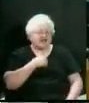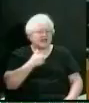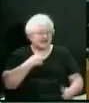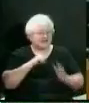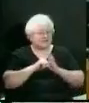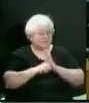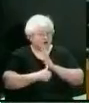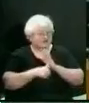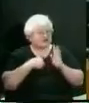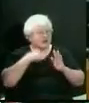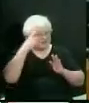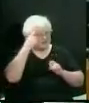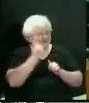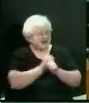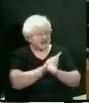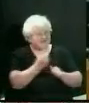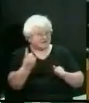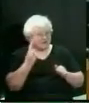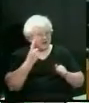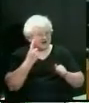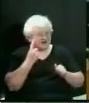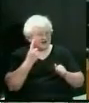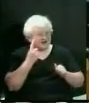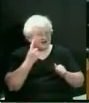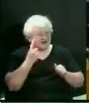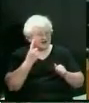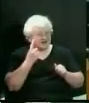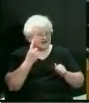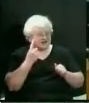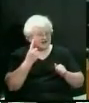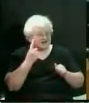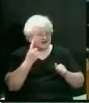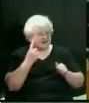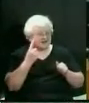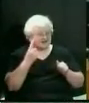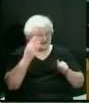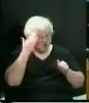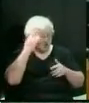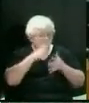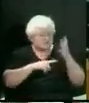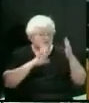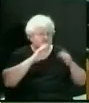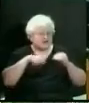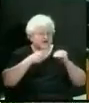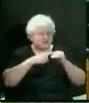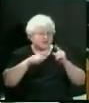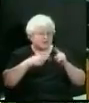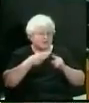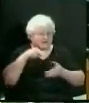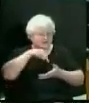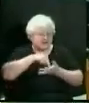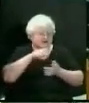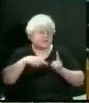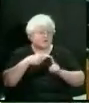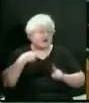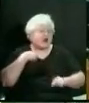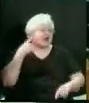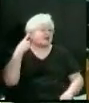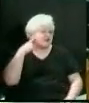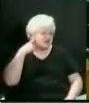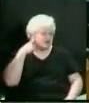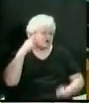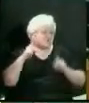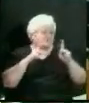impression, and I'm taking everybody at face value, that they know what they're talking about when they get up here. Because when I hear